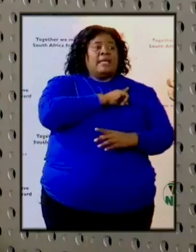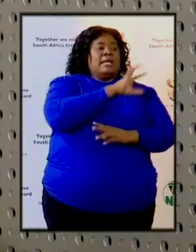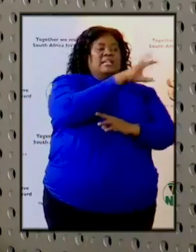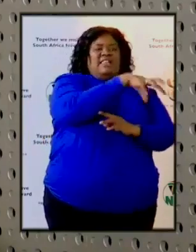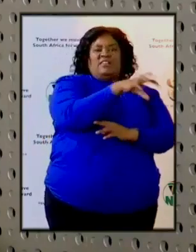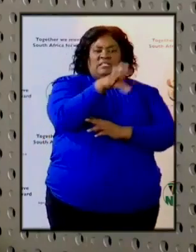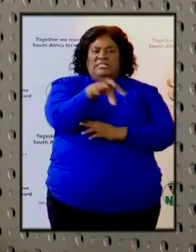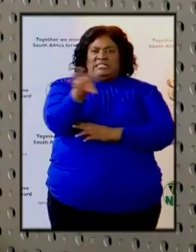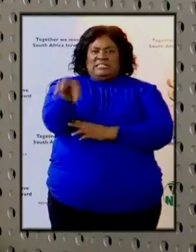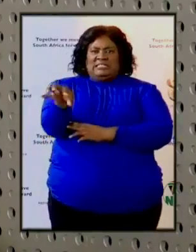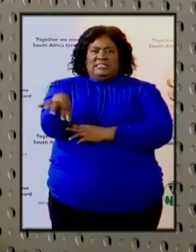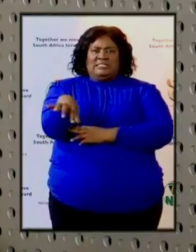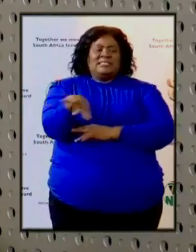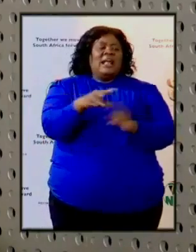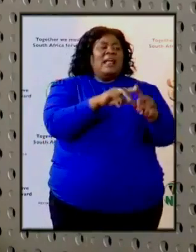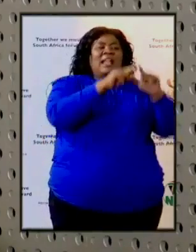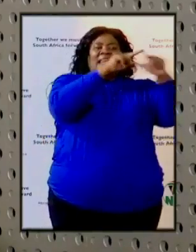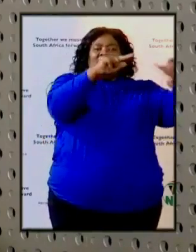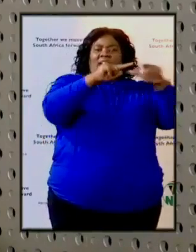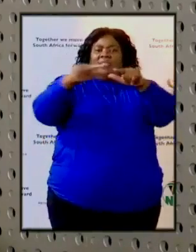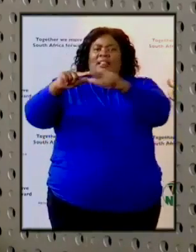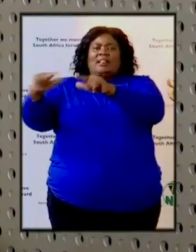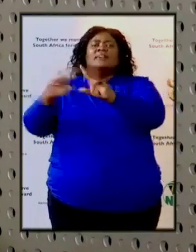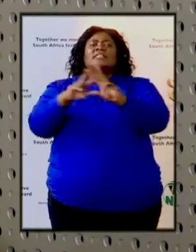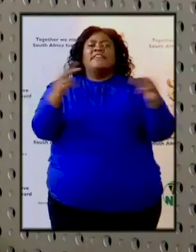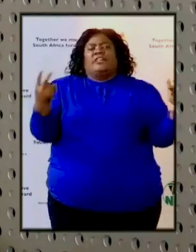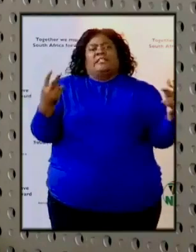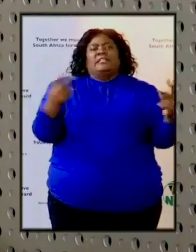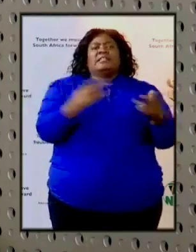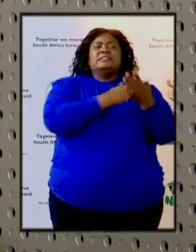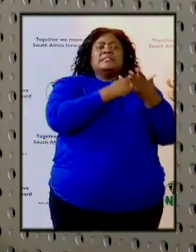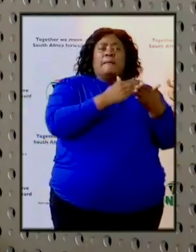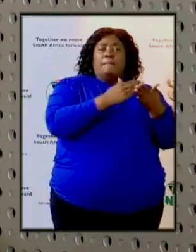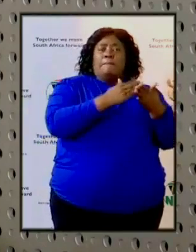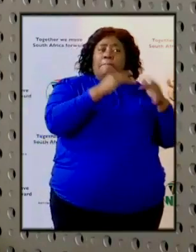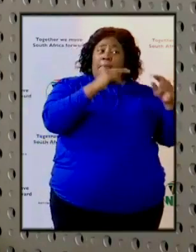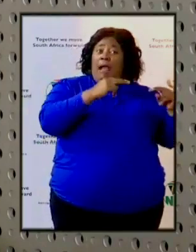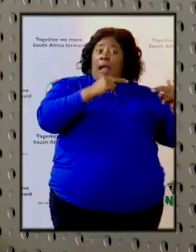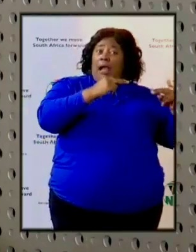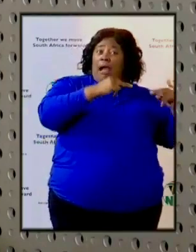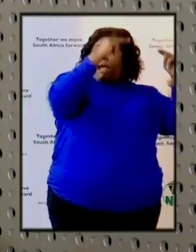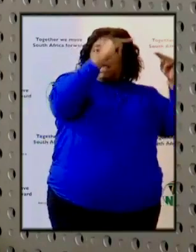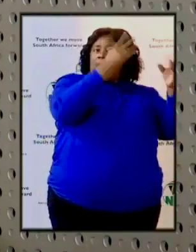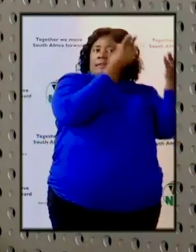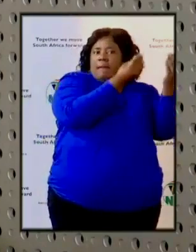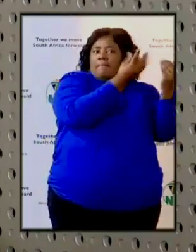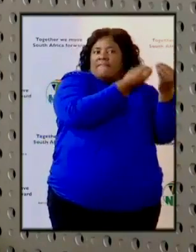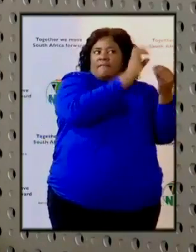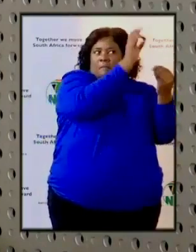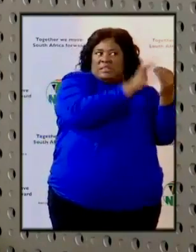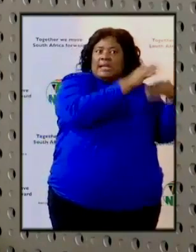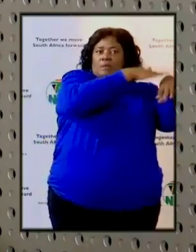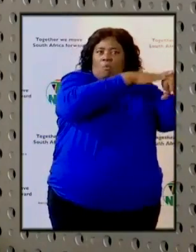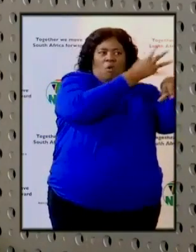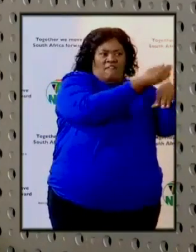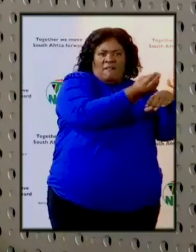levels of the infection. Some have a much higher rate of infection. So we